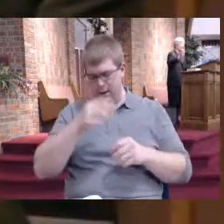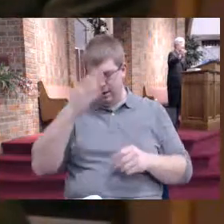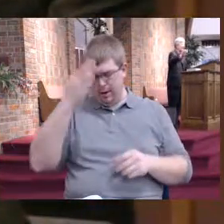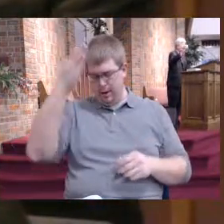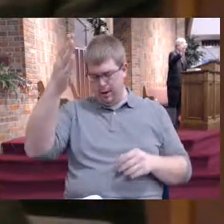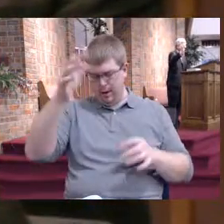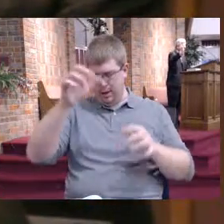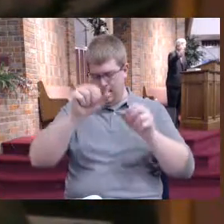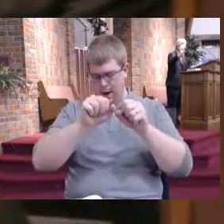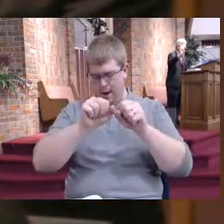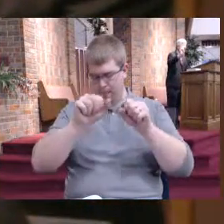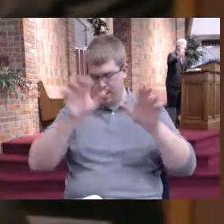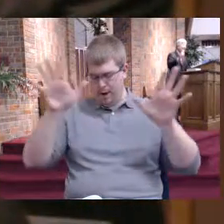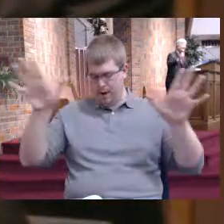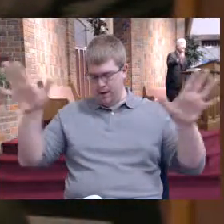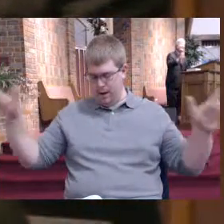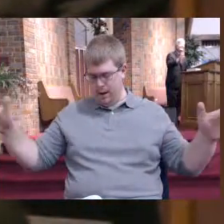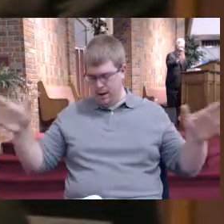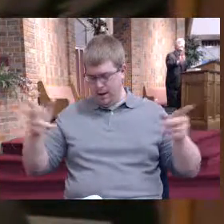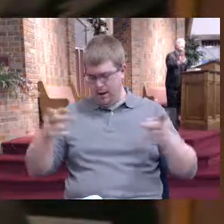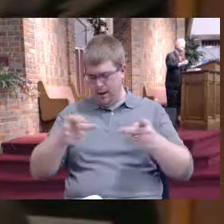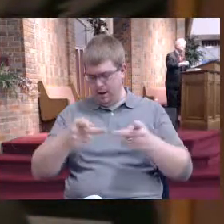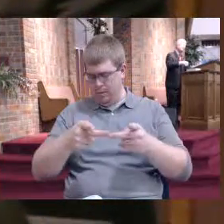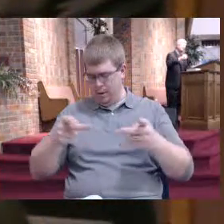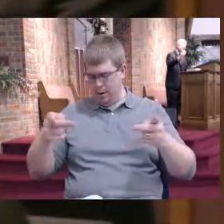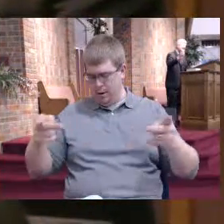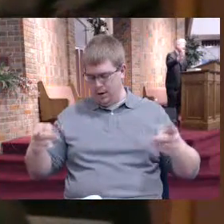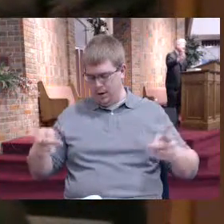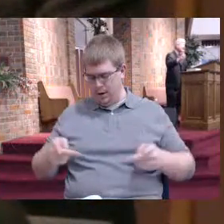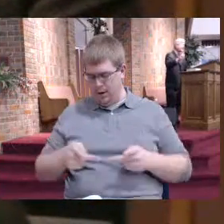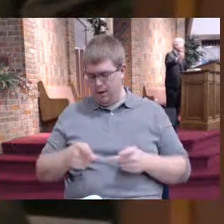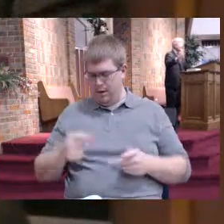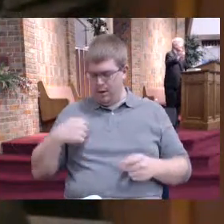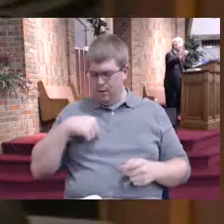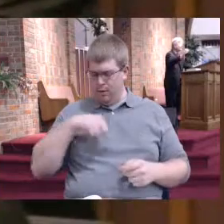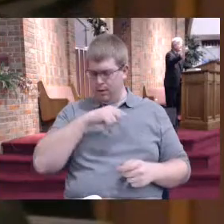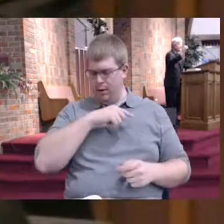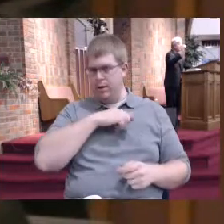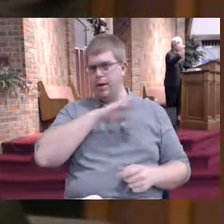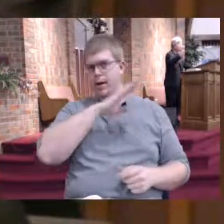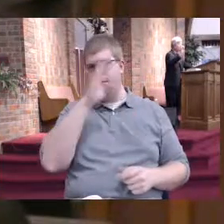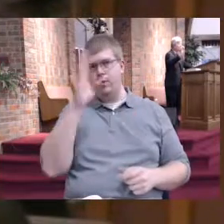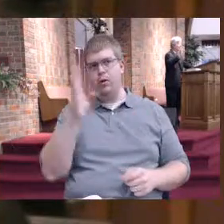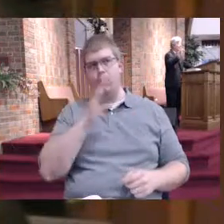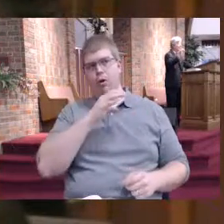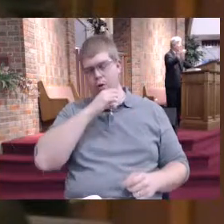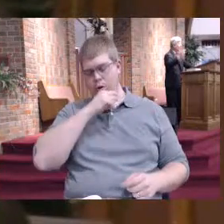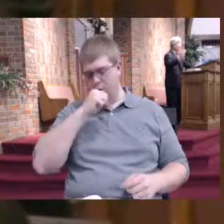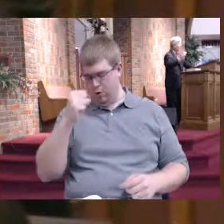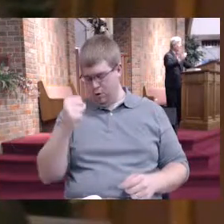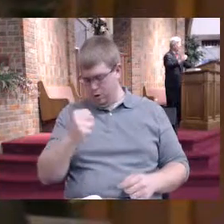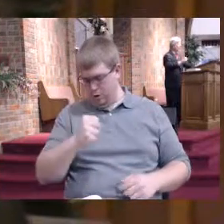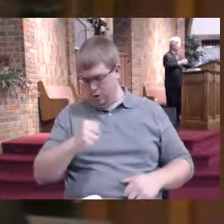hilltop in that bright land where we'll never